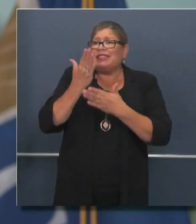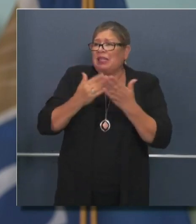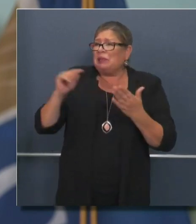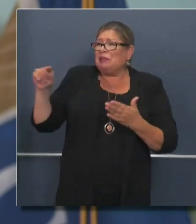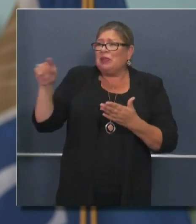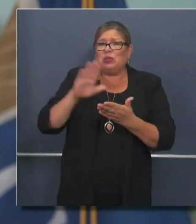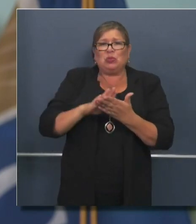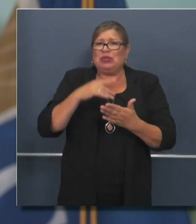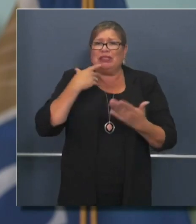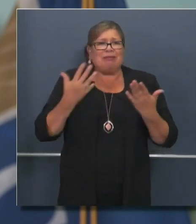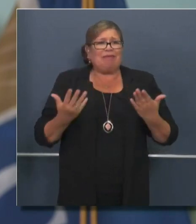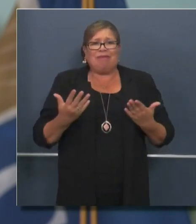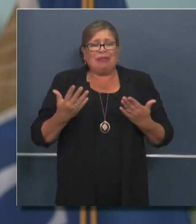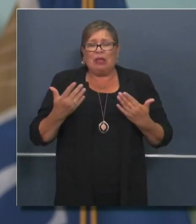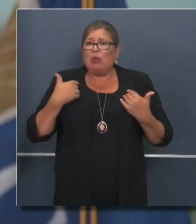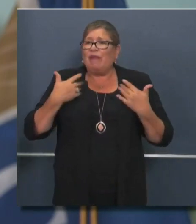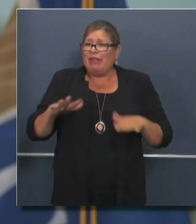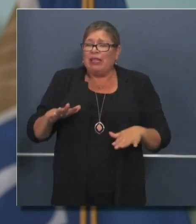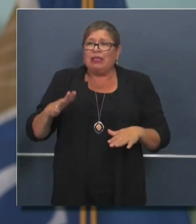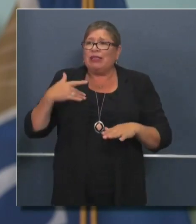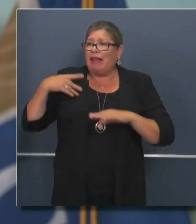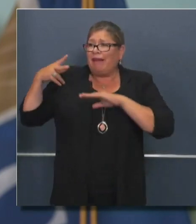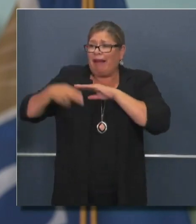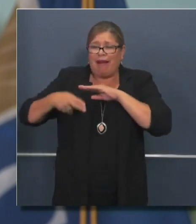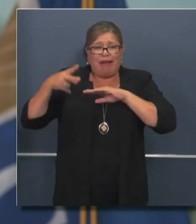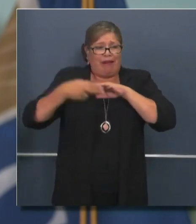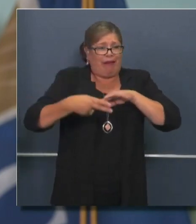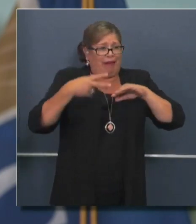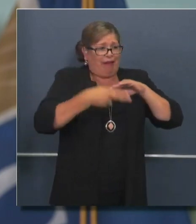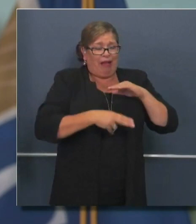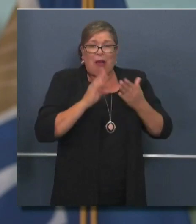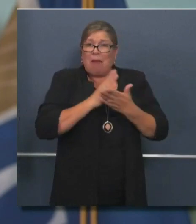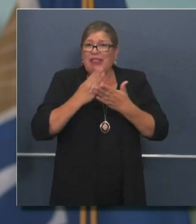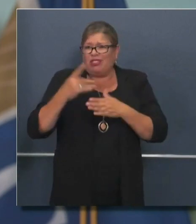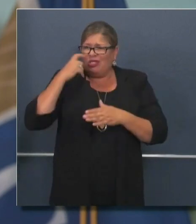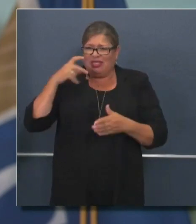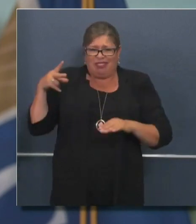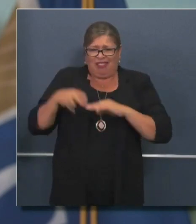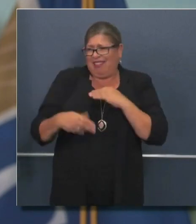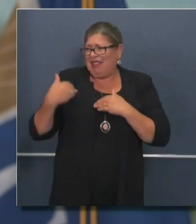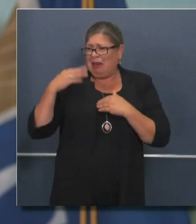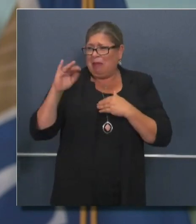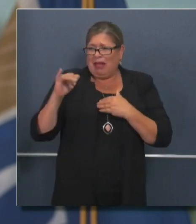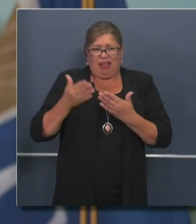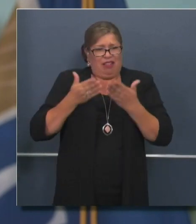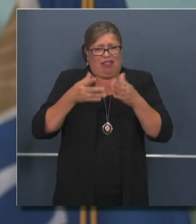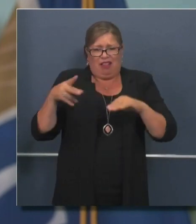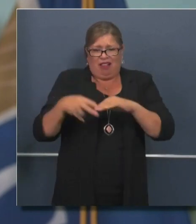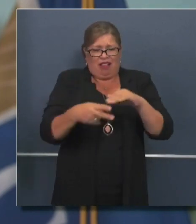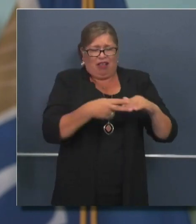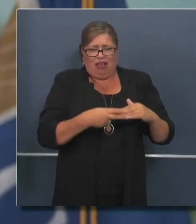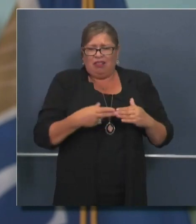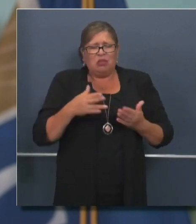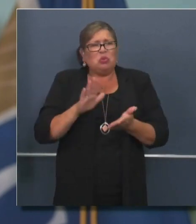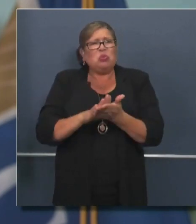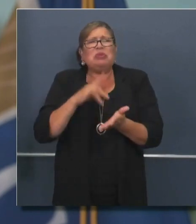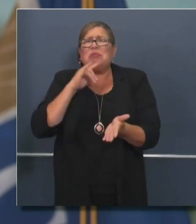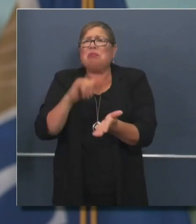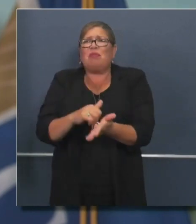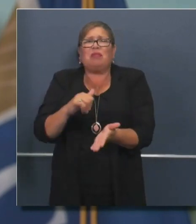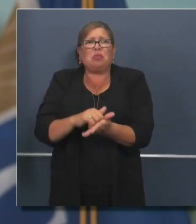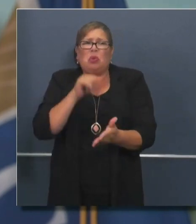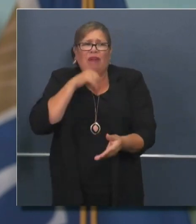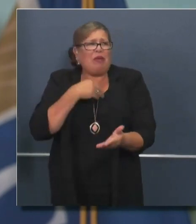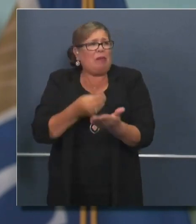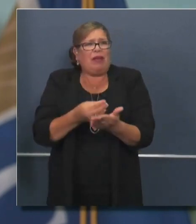guidelines given the cuts that are in your May revise. Yeah. Look, I respect that. These are historic